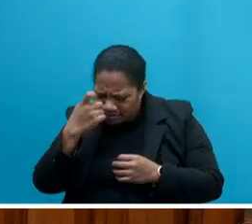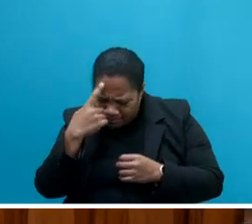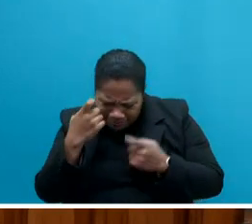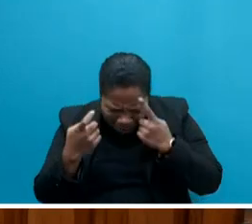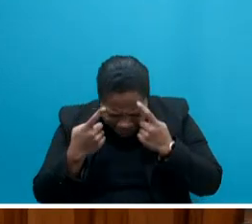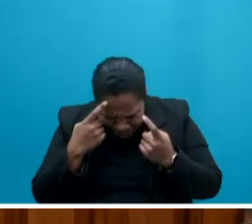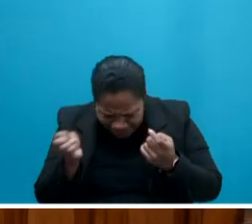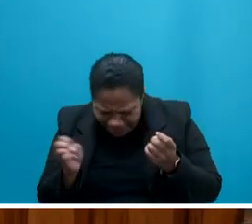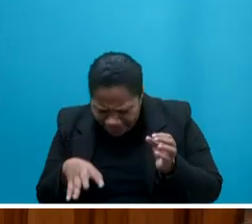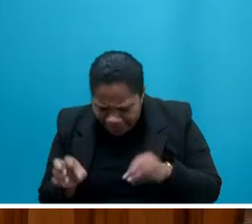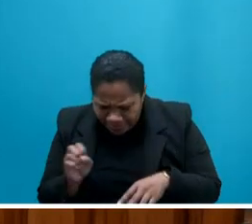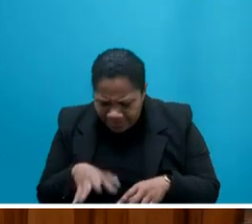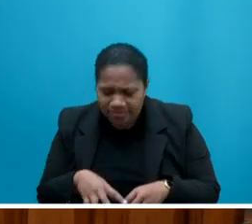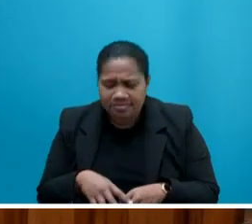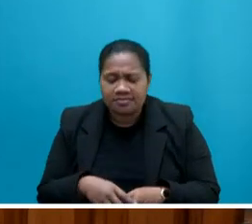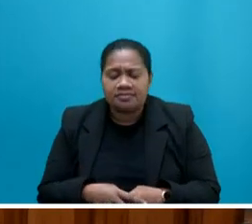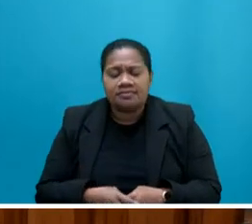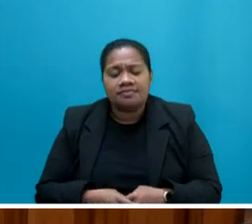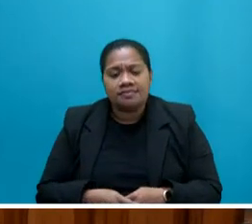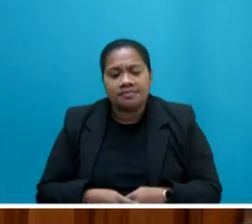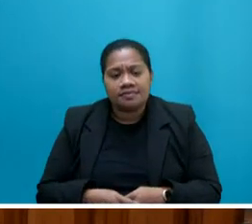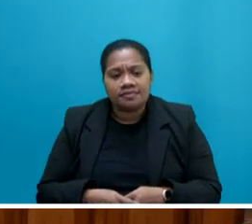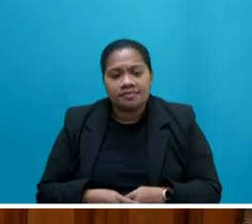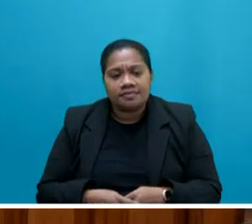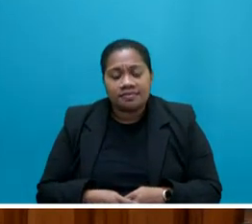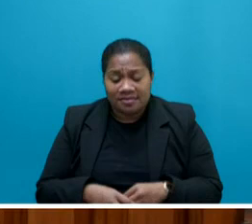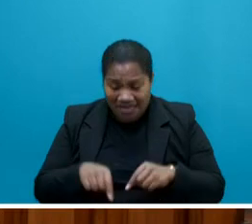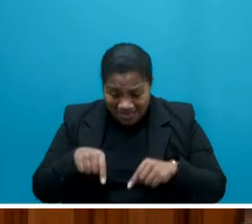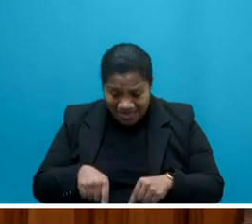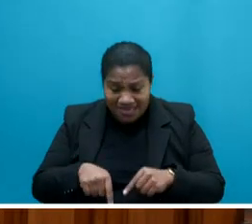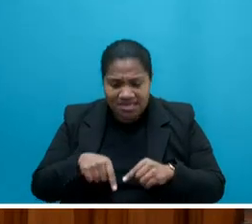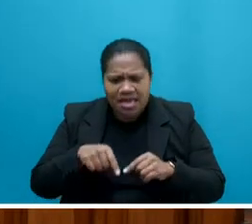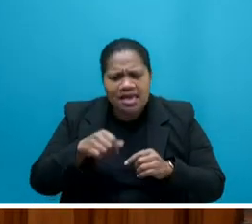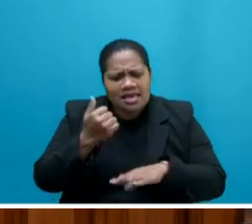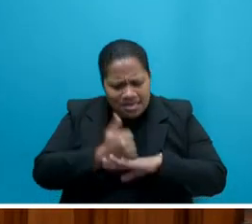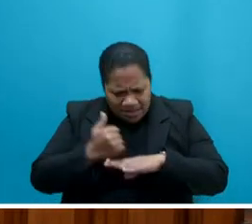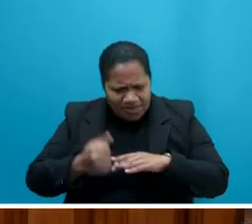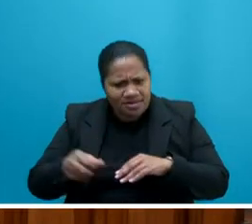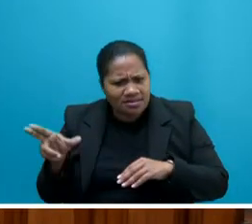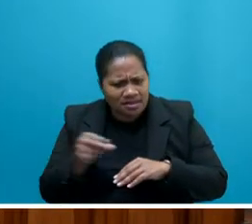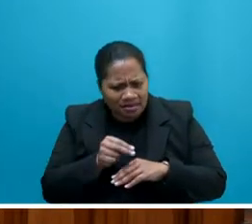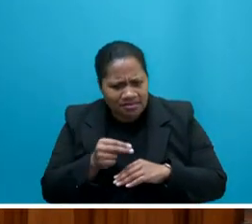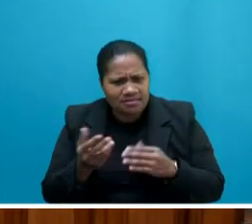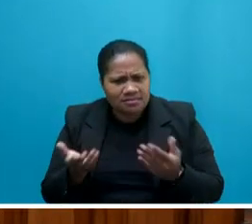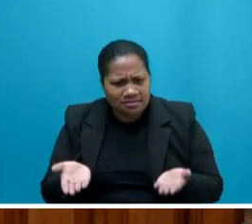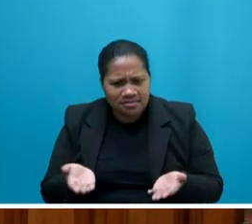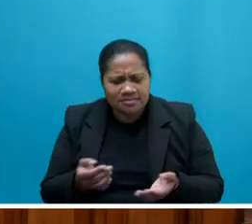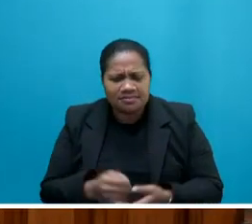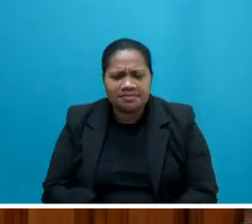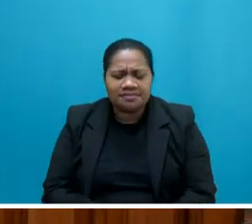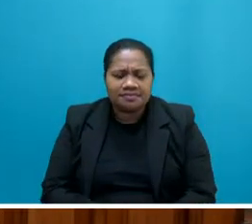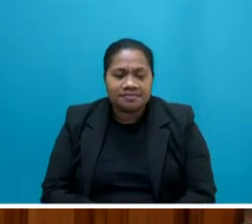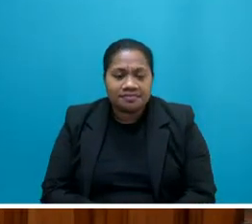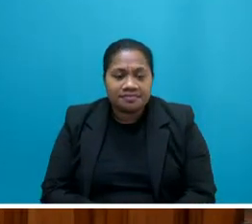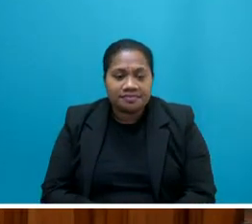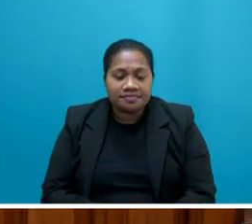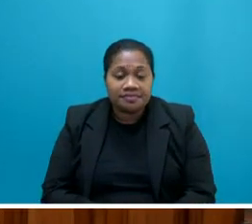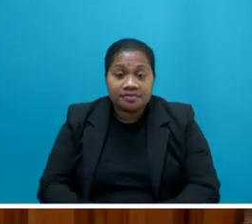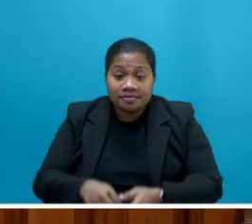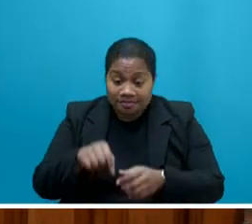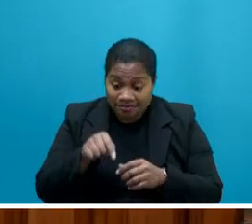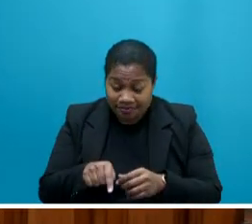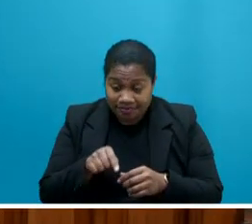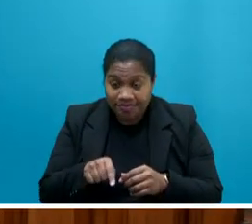glaring example of melodrama in which this government has excelled at altering opinions in its favor. That trick worked well